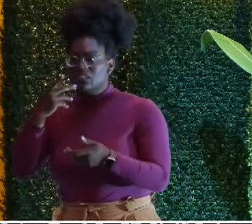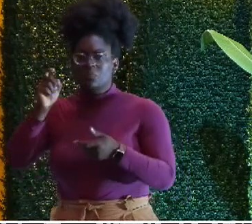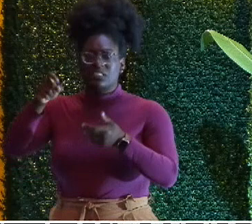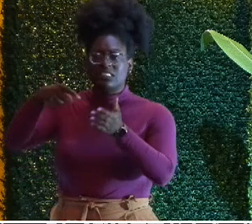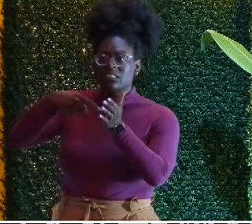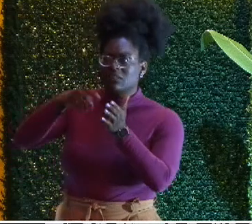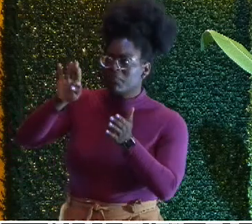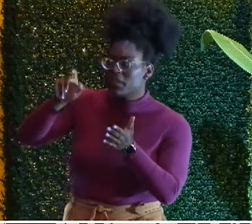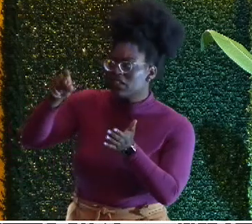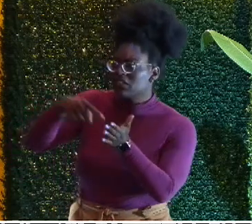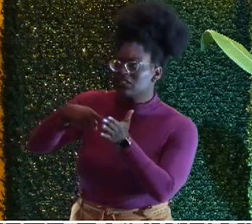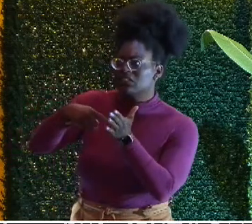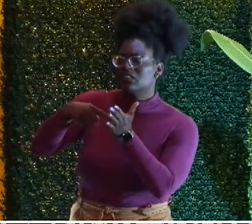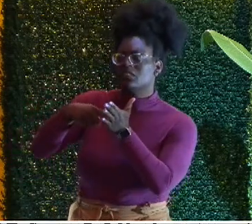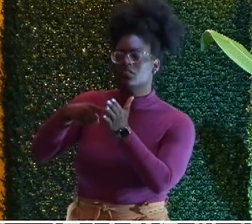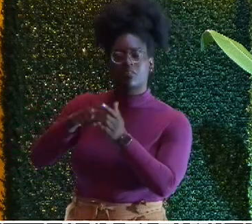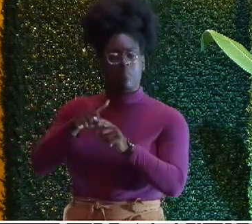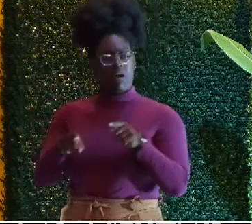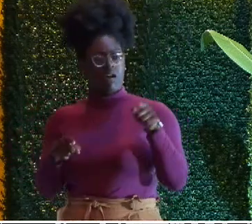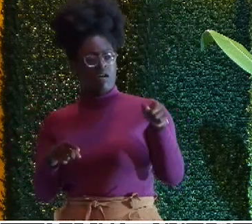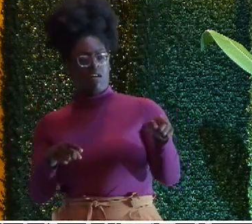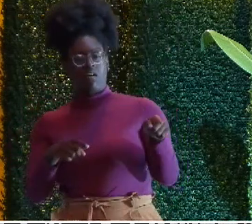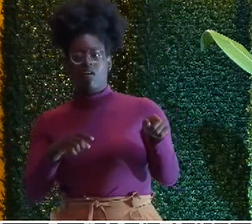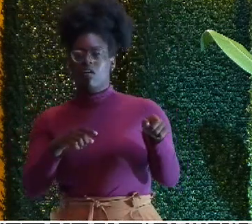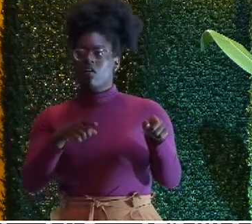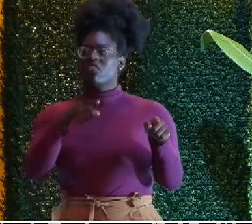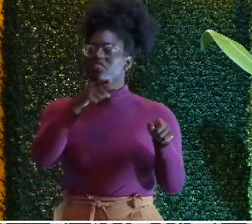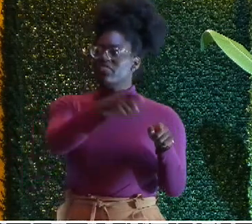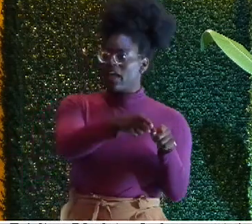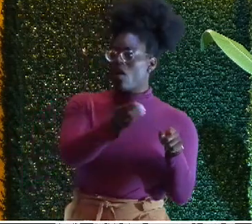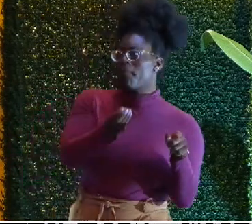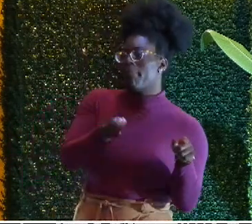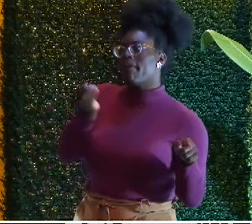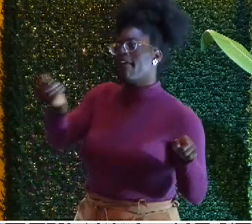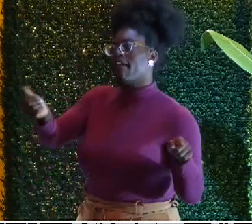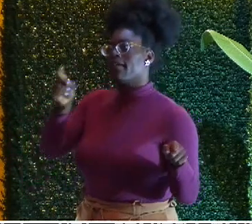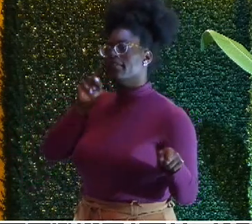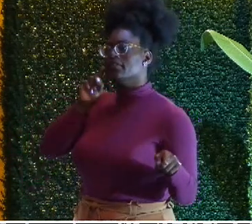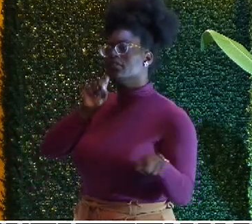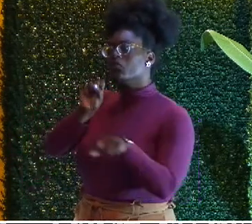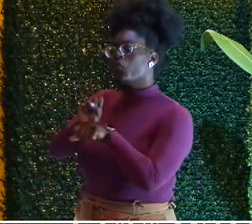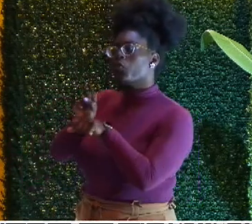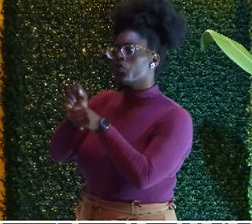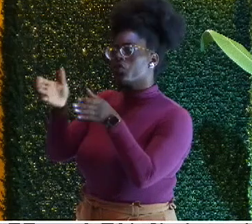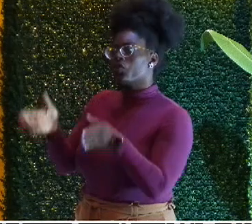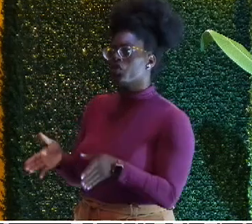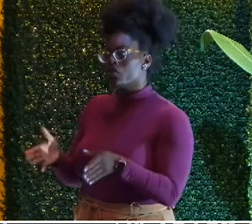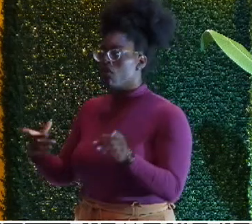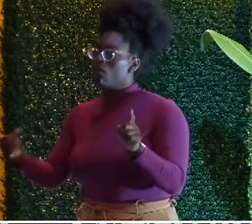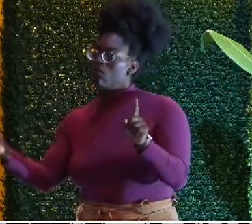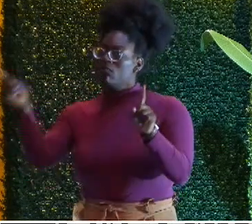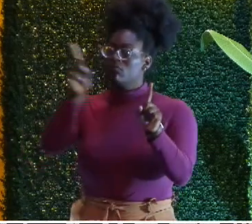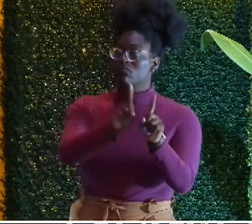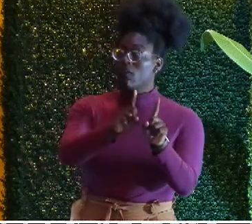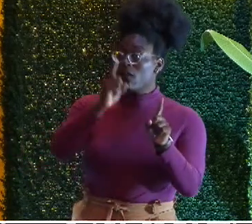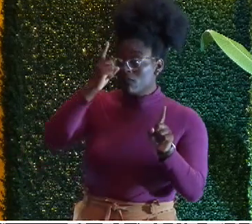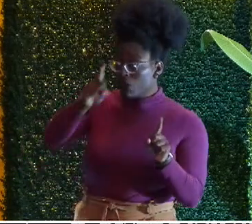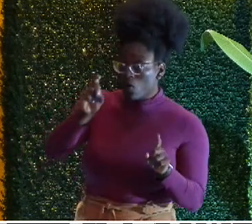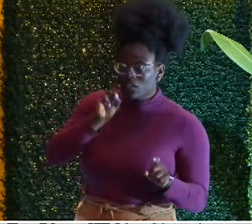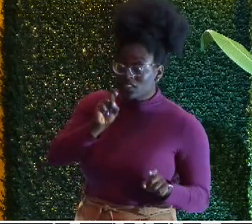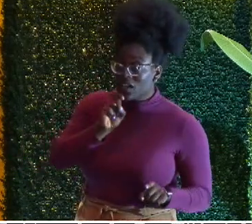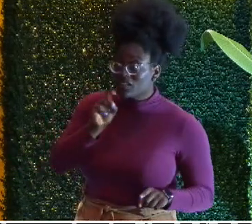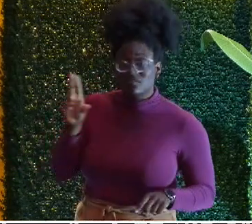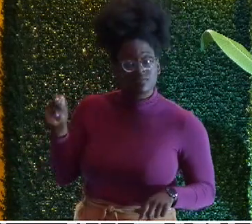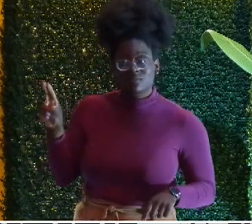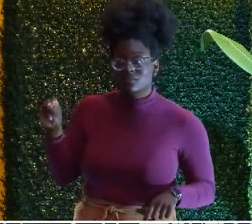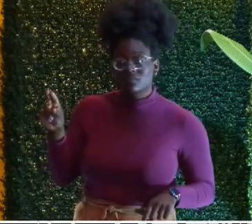have sex, but to do drugs with them. And they don't have the same coping mechanisms or whatever to dust themselves